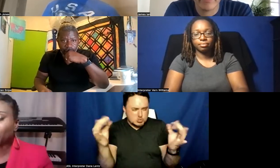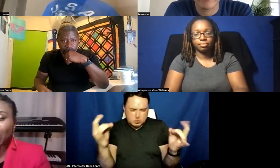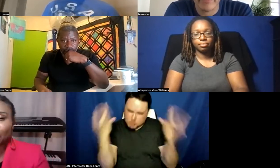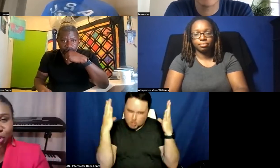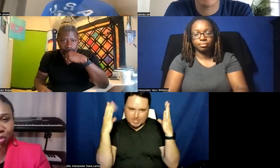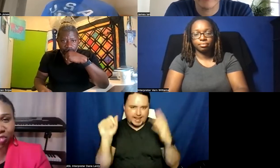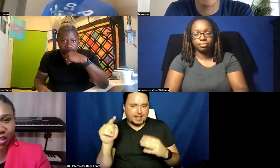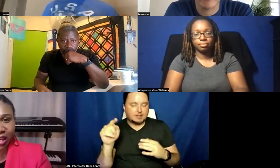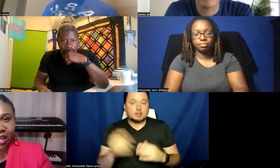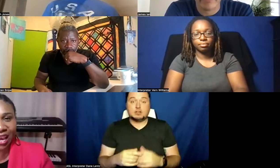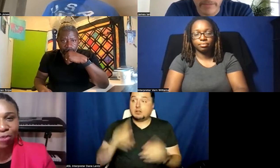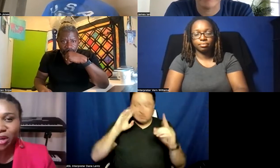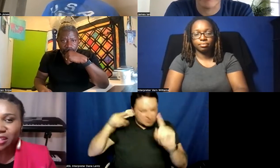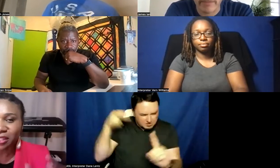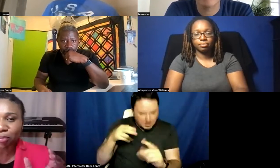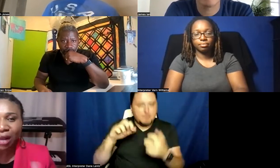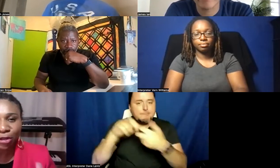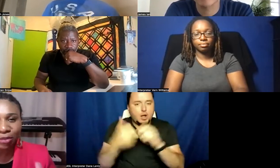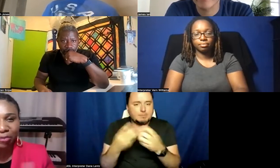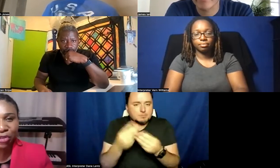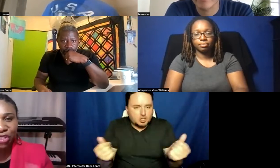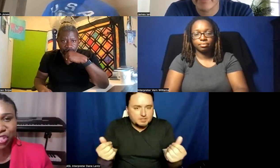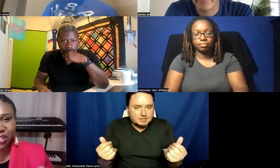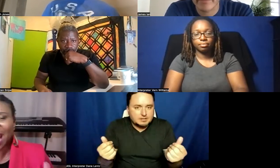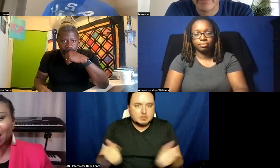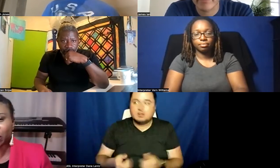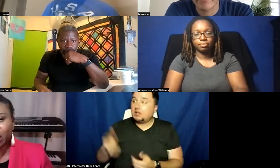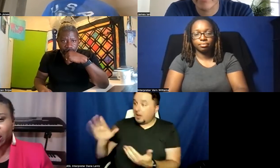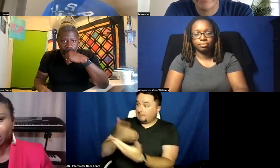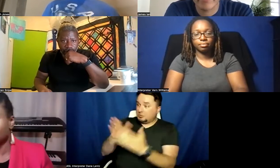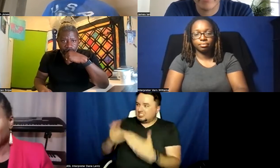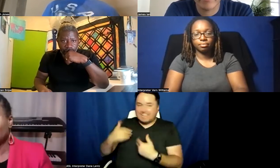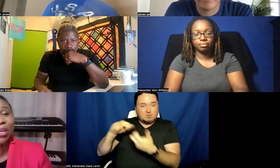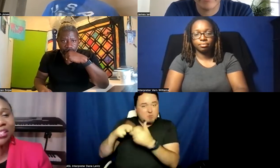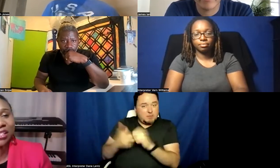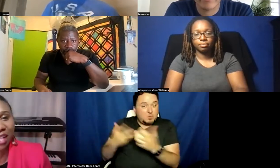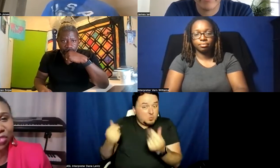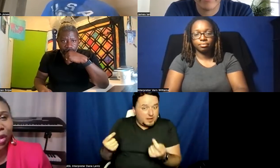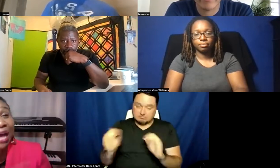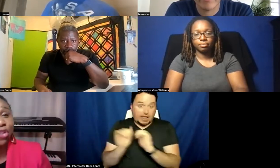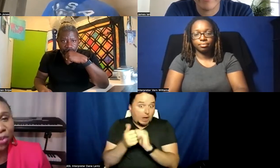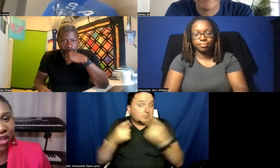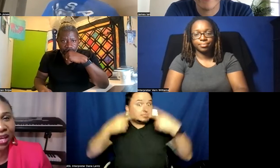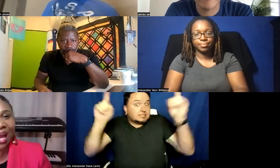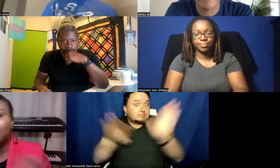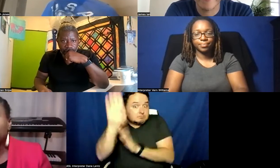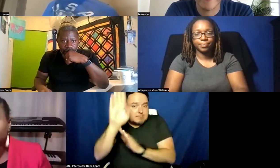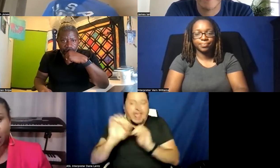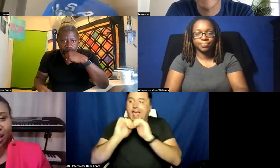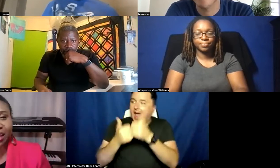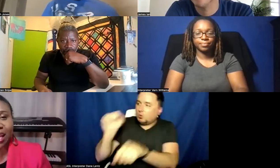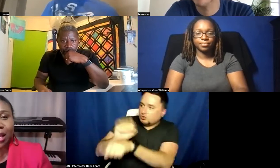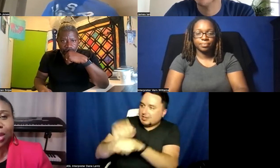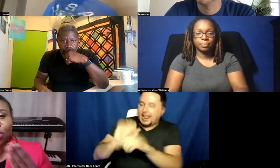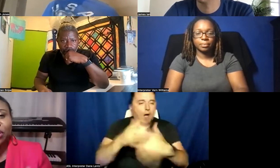on problem solving. And what is the problem that musicians have? It's how to be successful, how to do a gig, how to book a